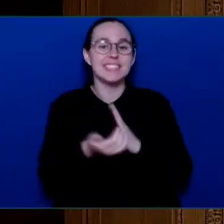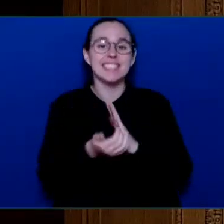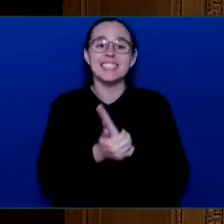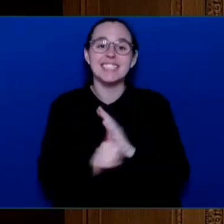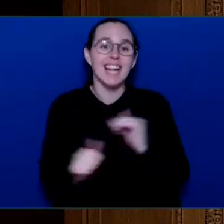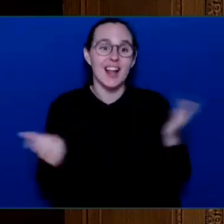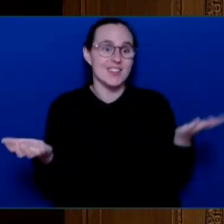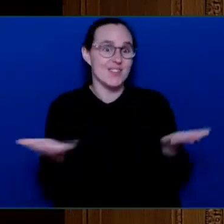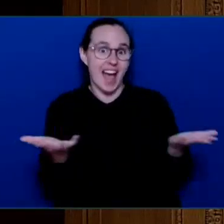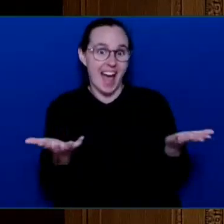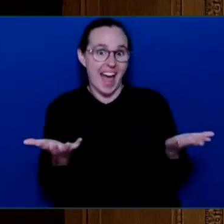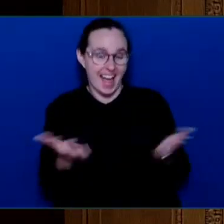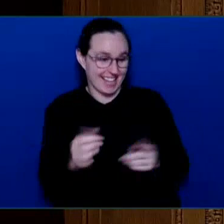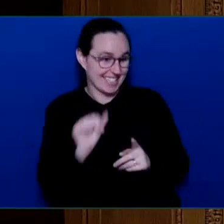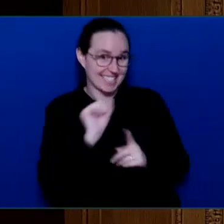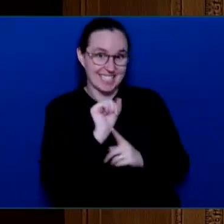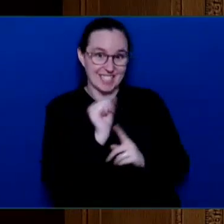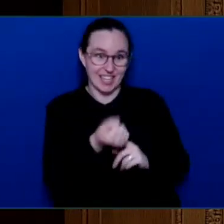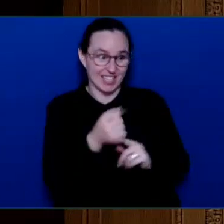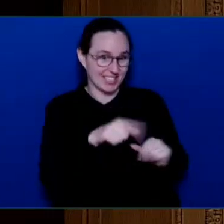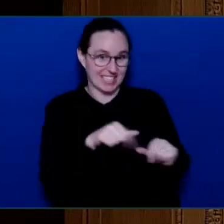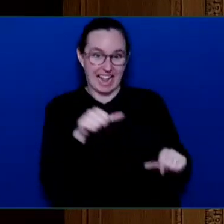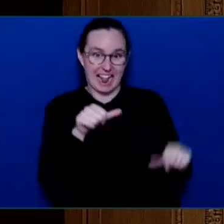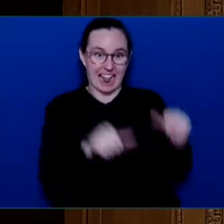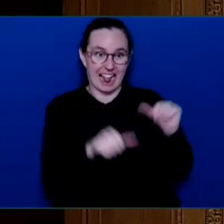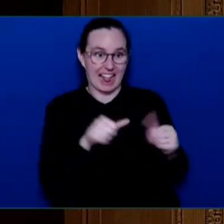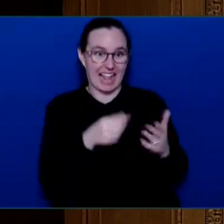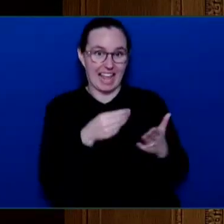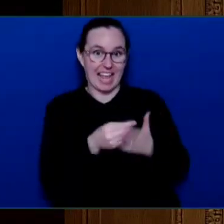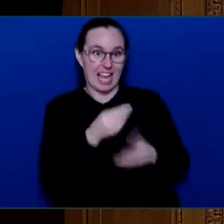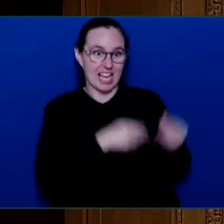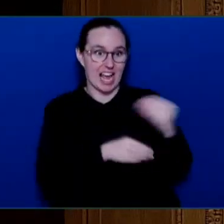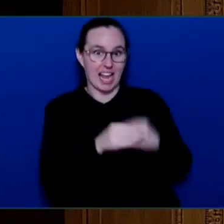real numbers say, Mr. Speaker.